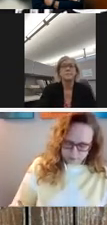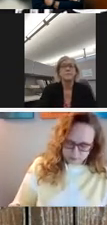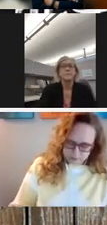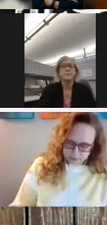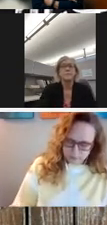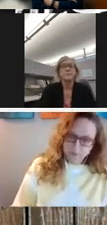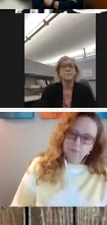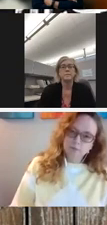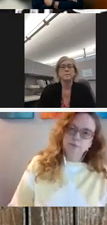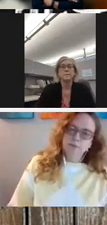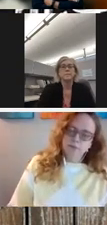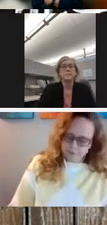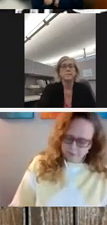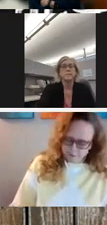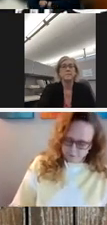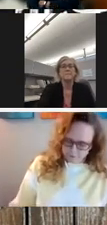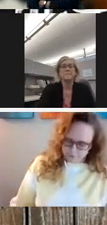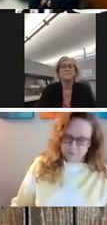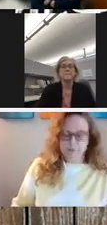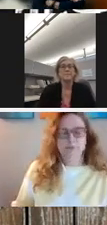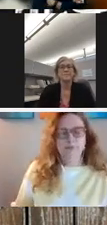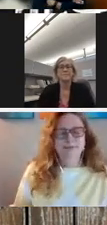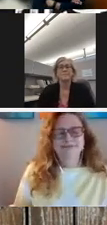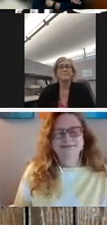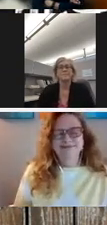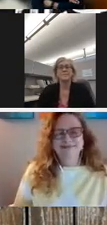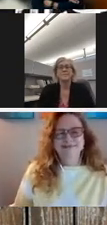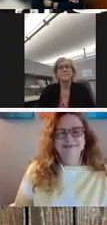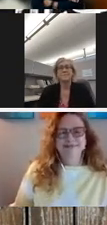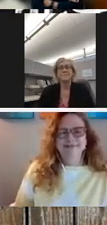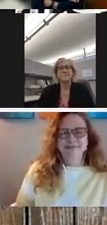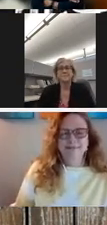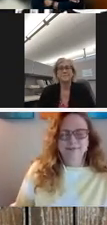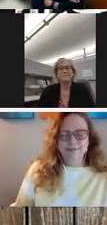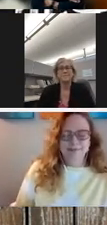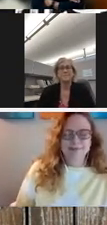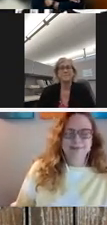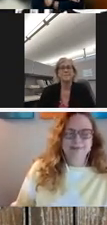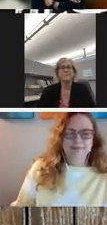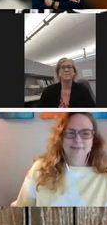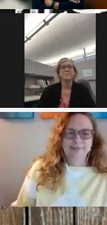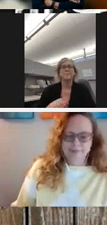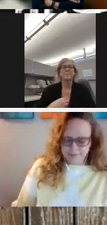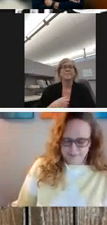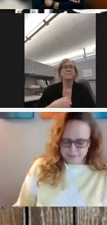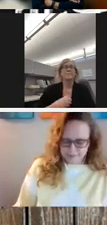I'll let Terry, because she does a lot with the 21st century skills. She can certainly speak to what employers are looking